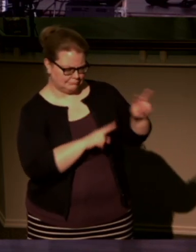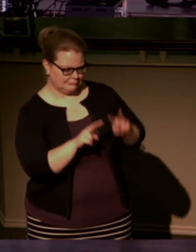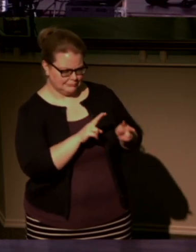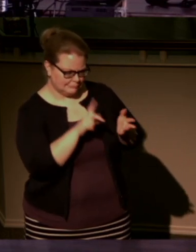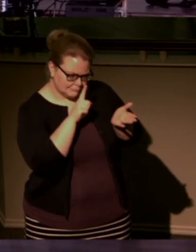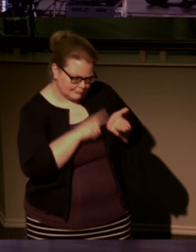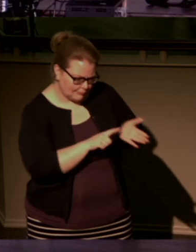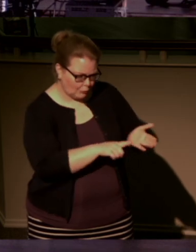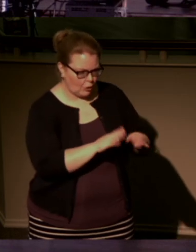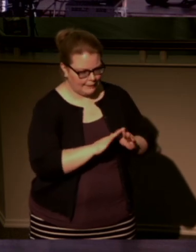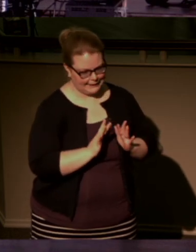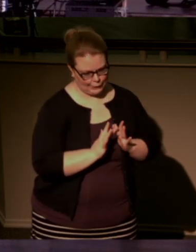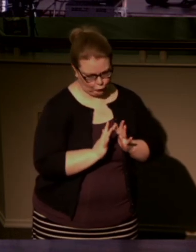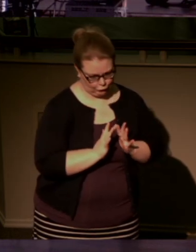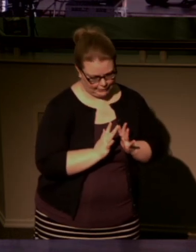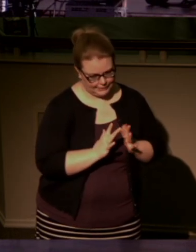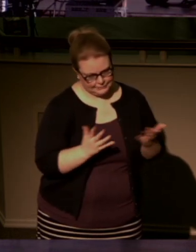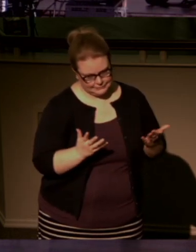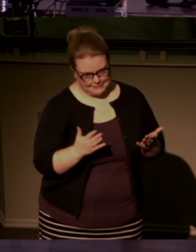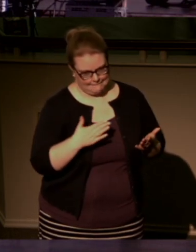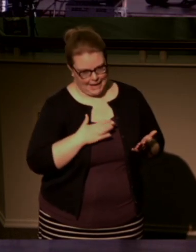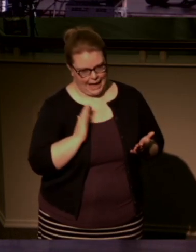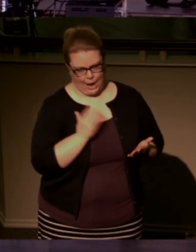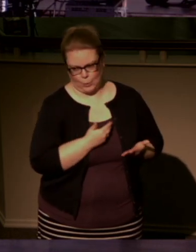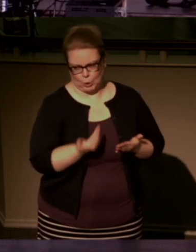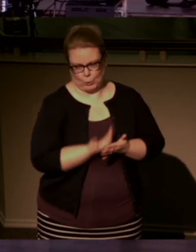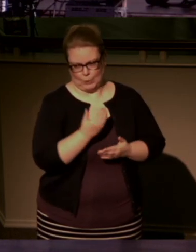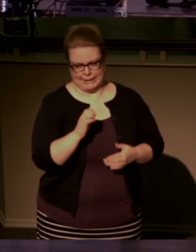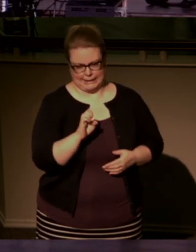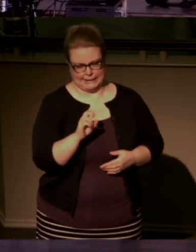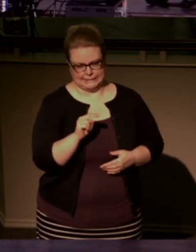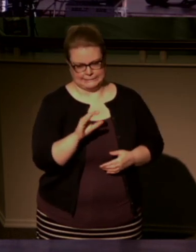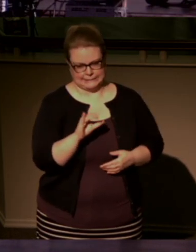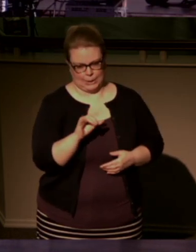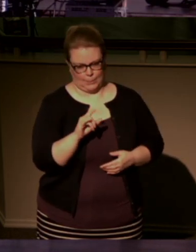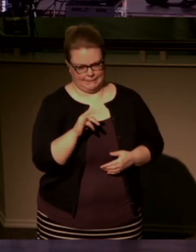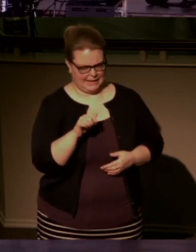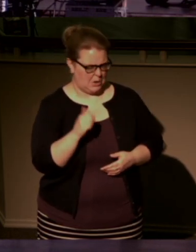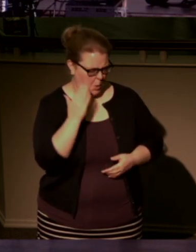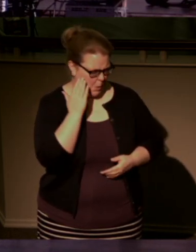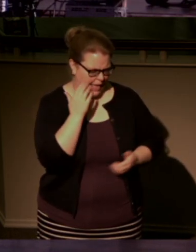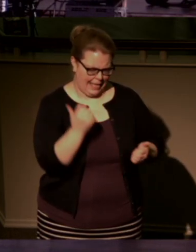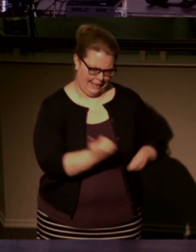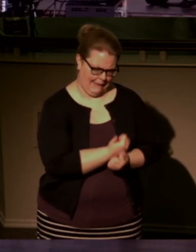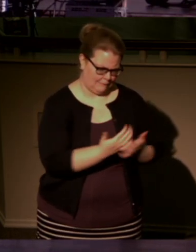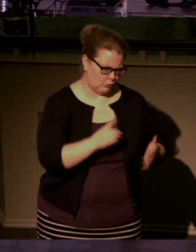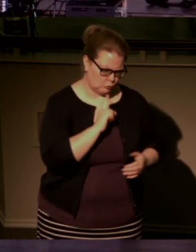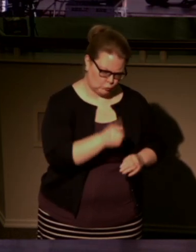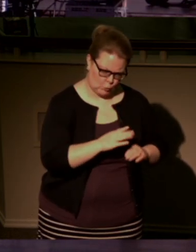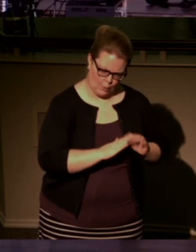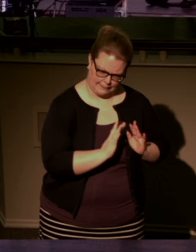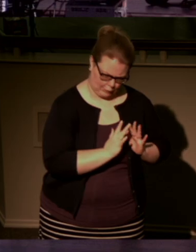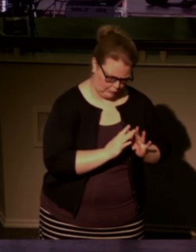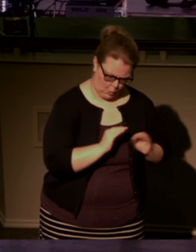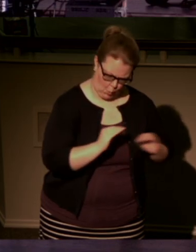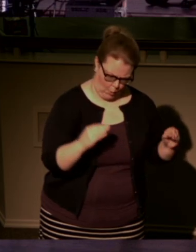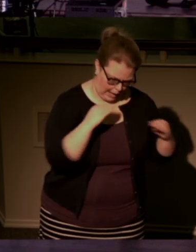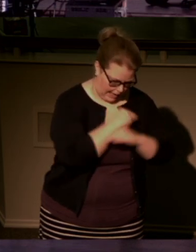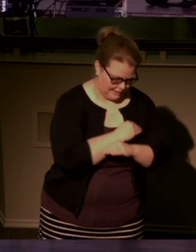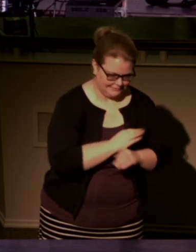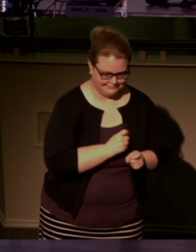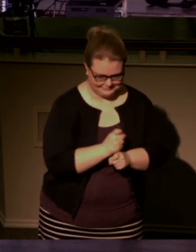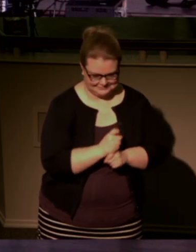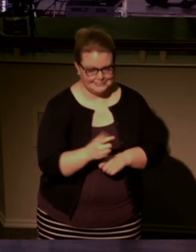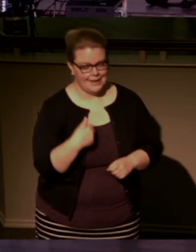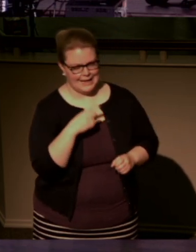which is the encyclopedia of all things, only true things. And so I did a quick search looking for,